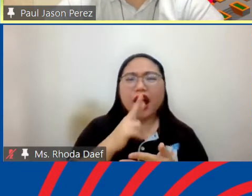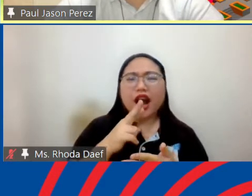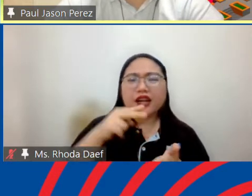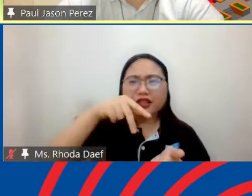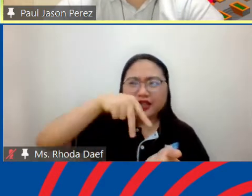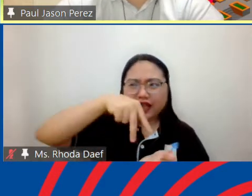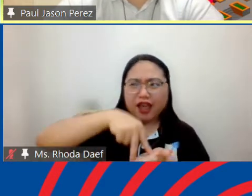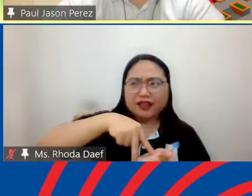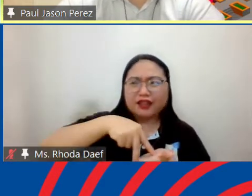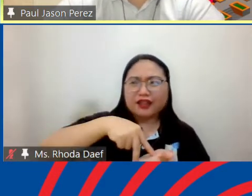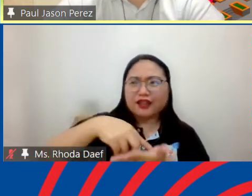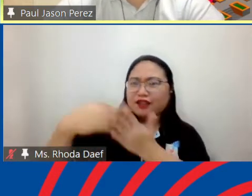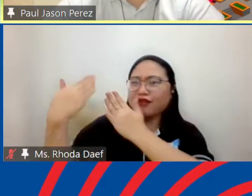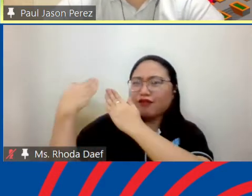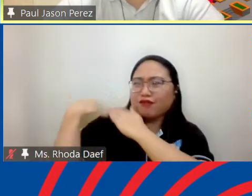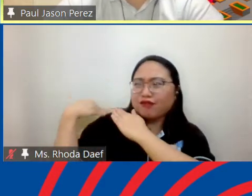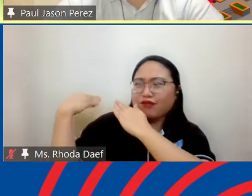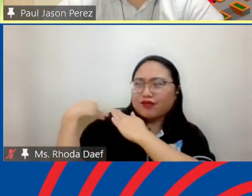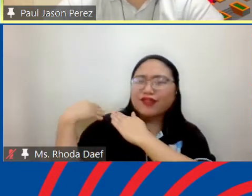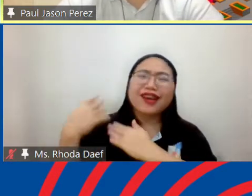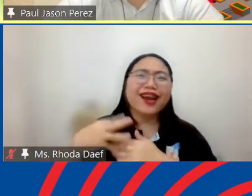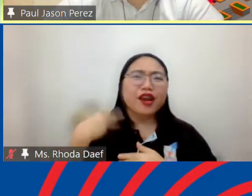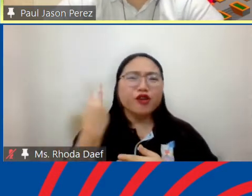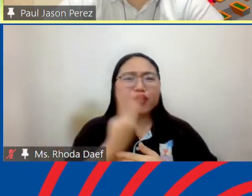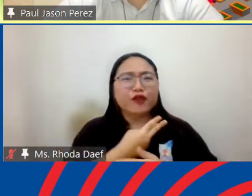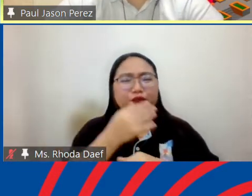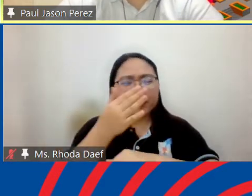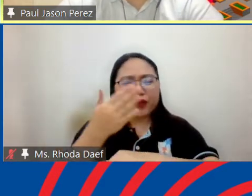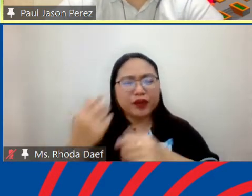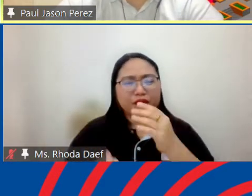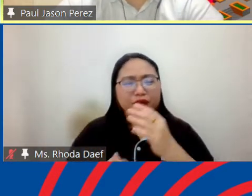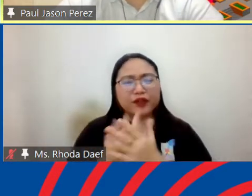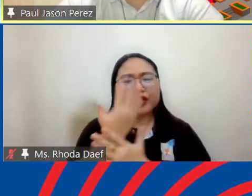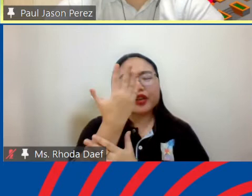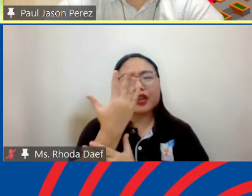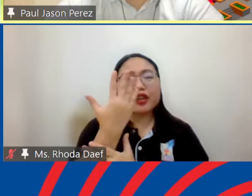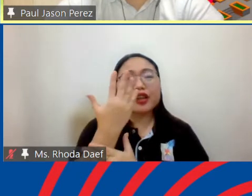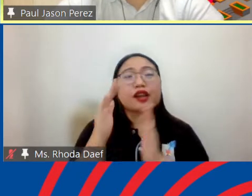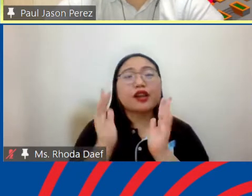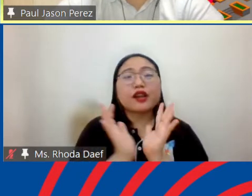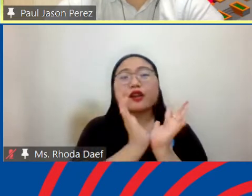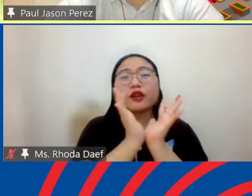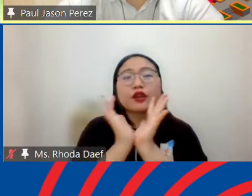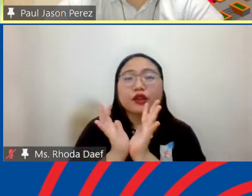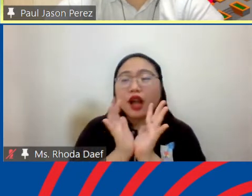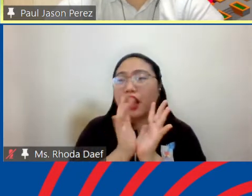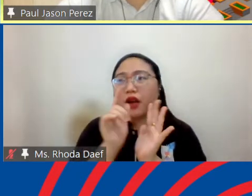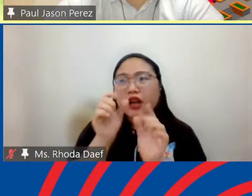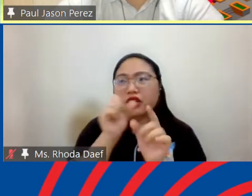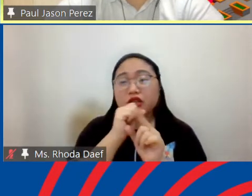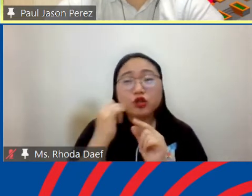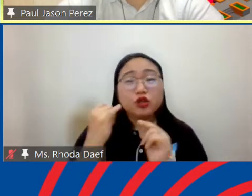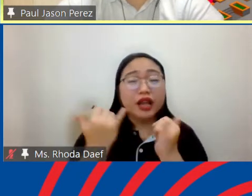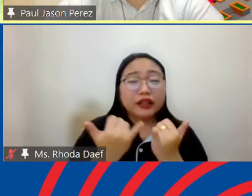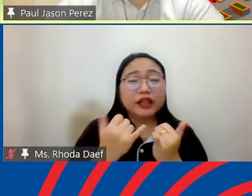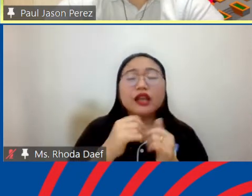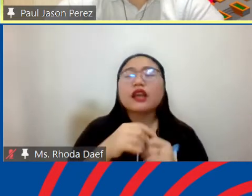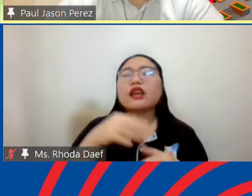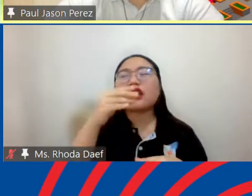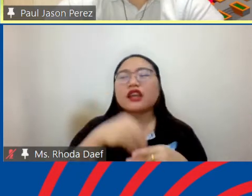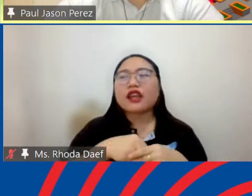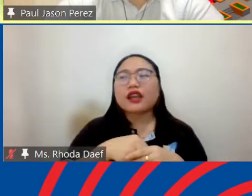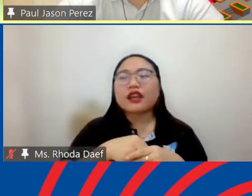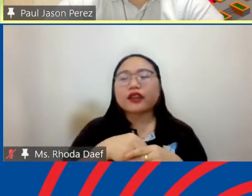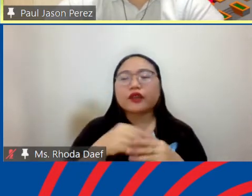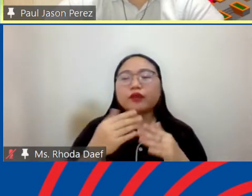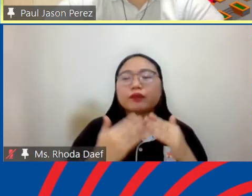giants." Diba? We only progress as a society because we build on the works of those who came before